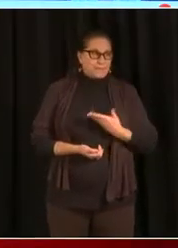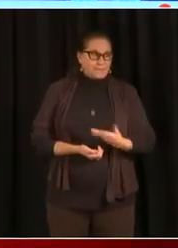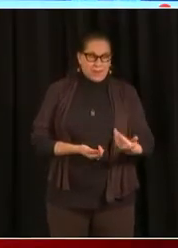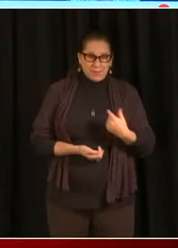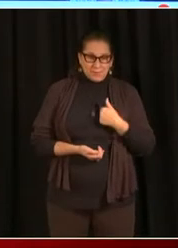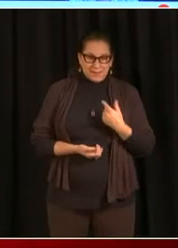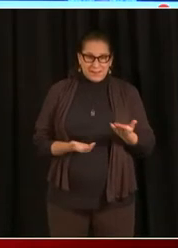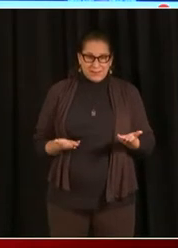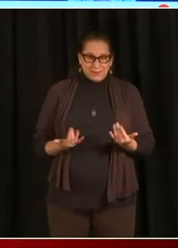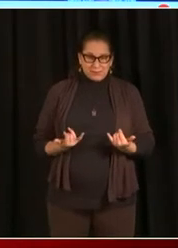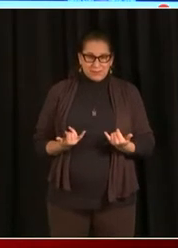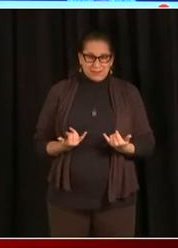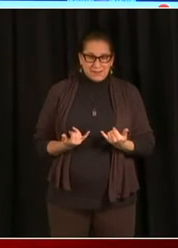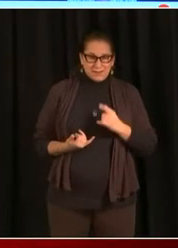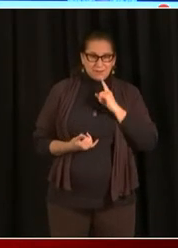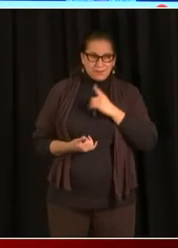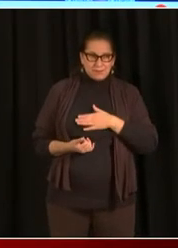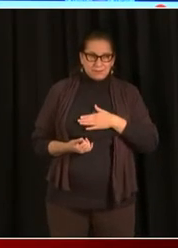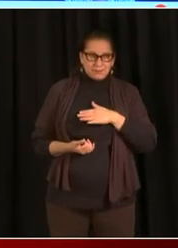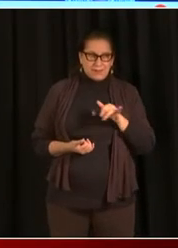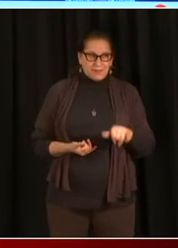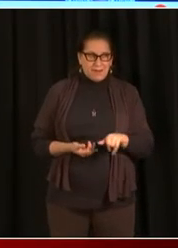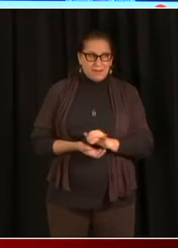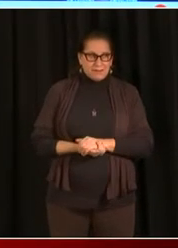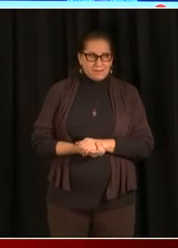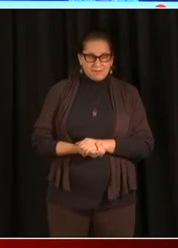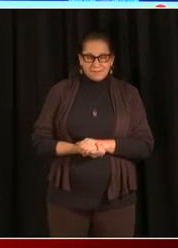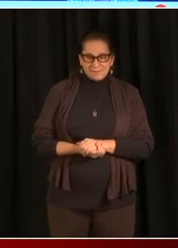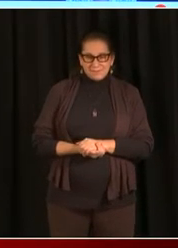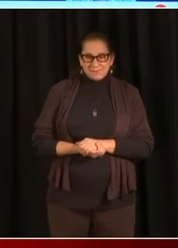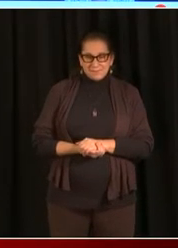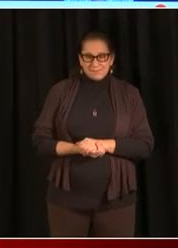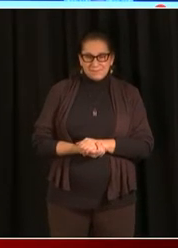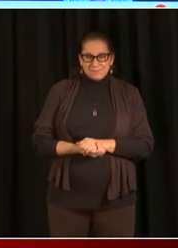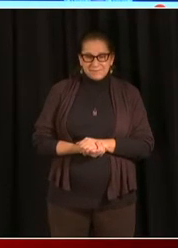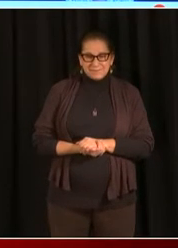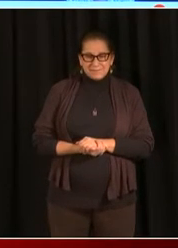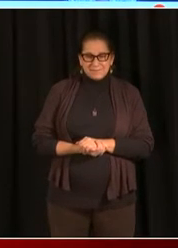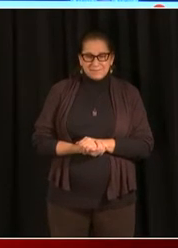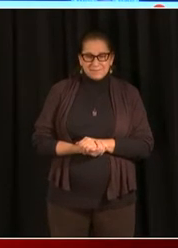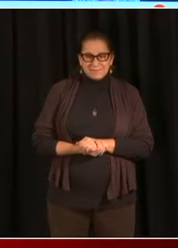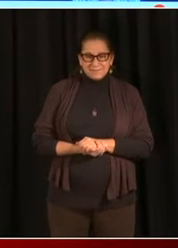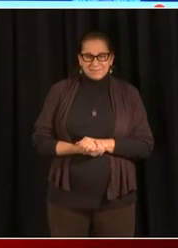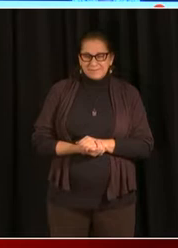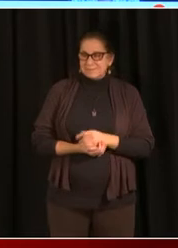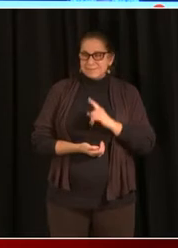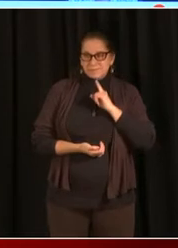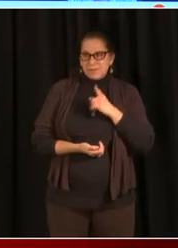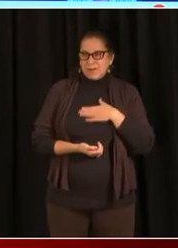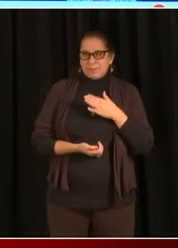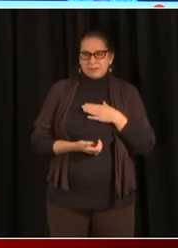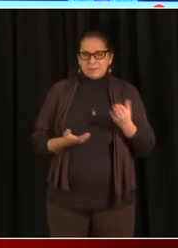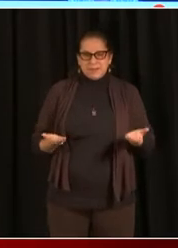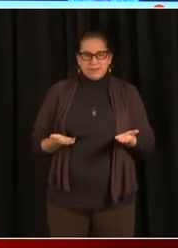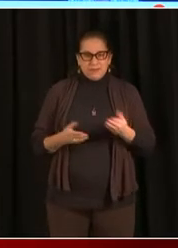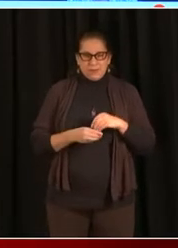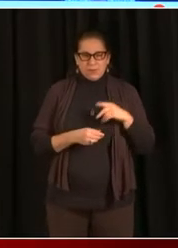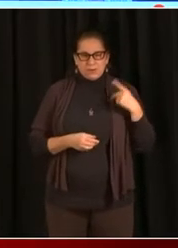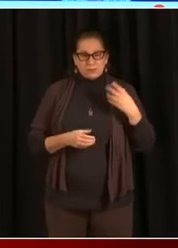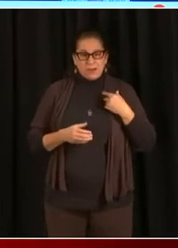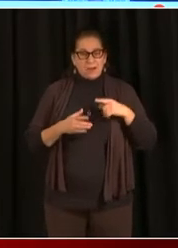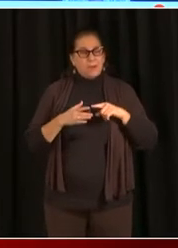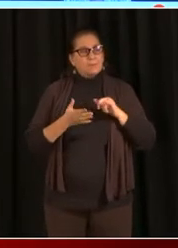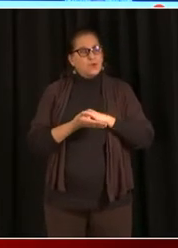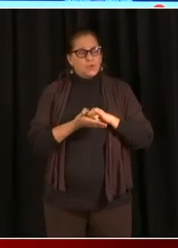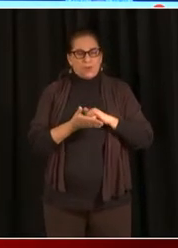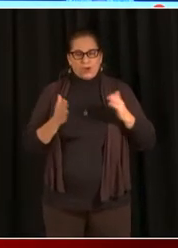and having me here today. I really appreciate that. We're really happy to be here in the district. I'm originally a New